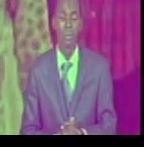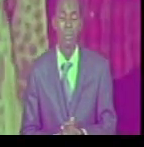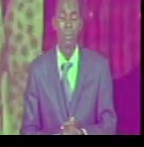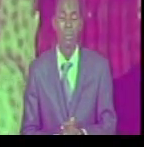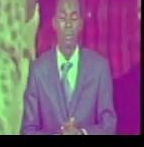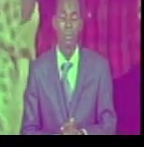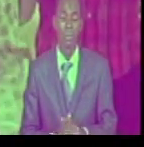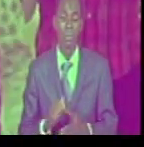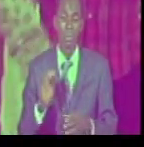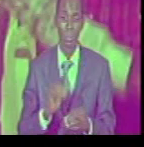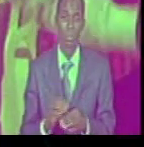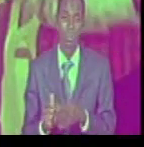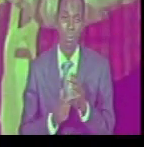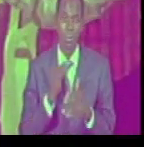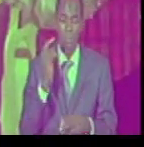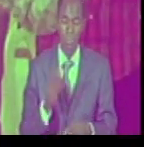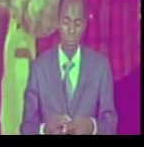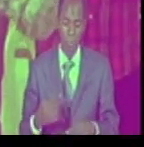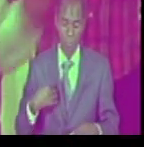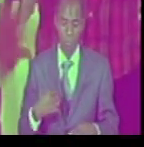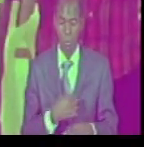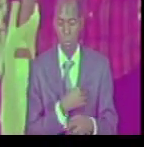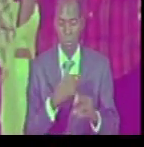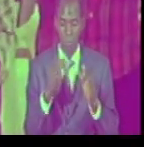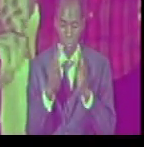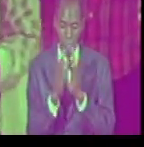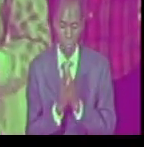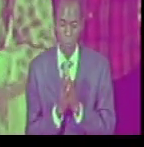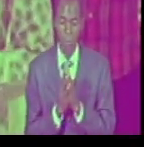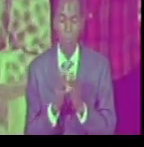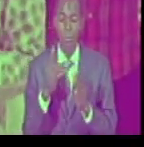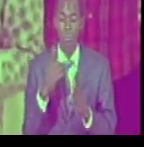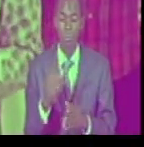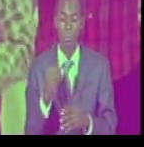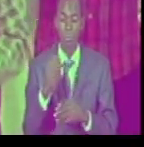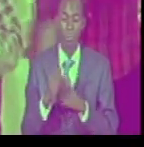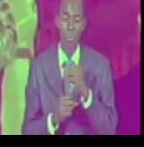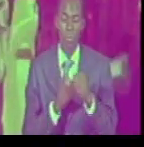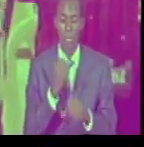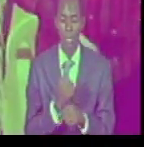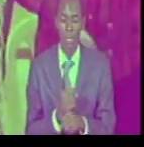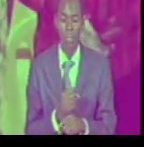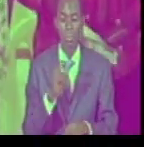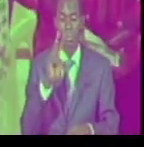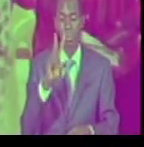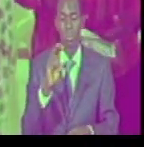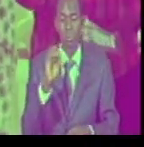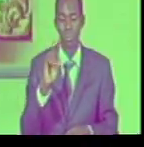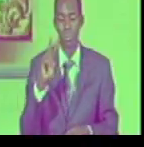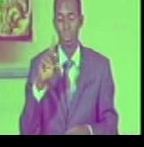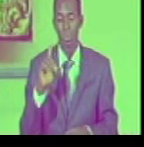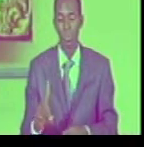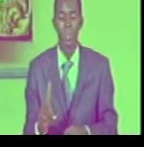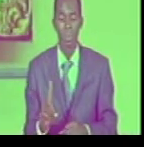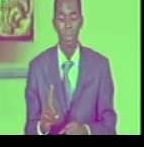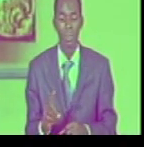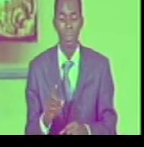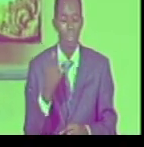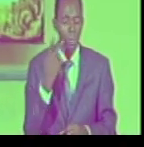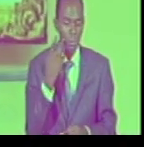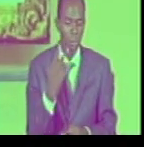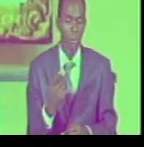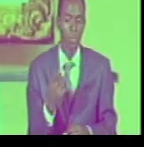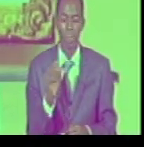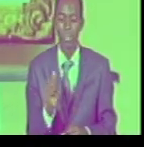In Jesus' name we pray. The year 2021 witnessed a new dimension in